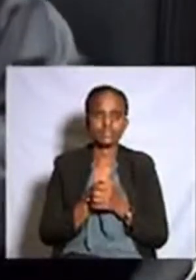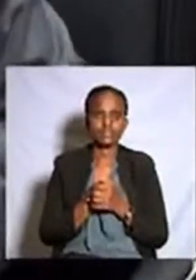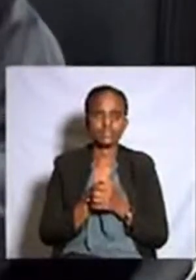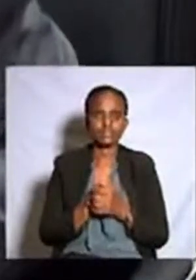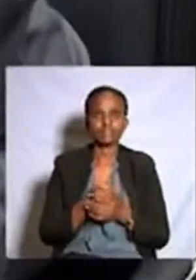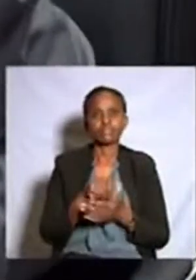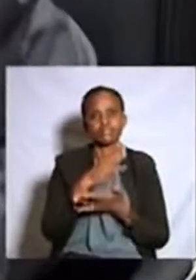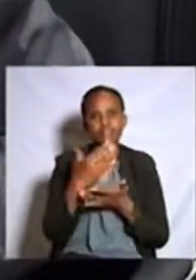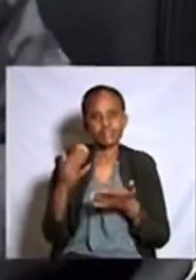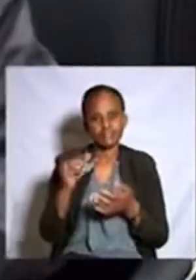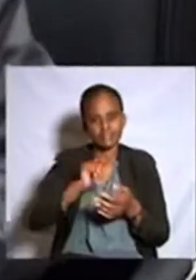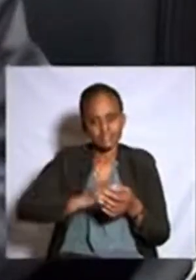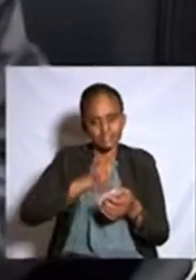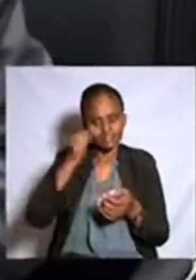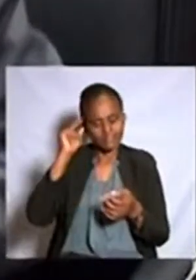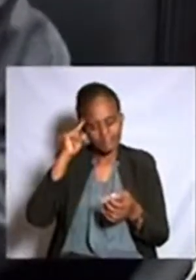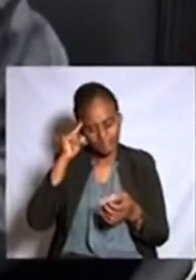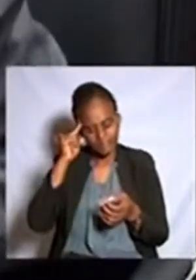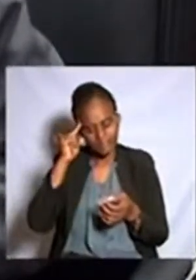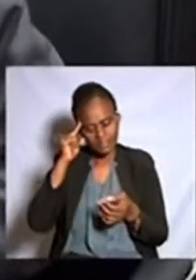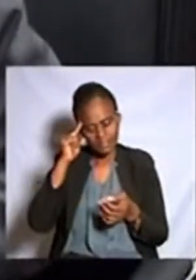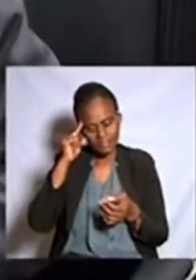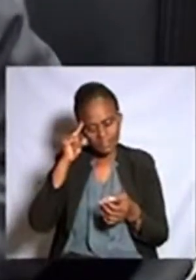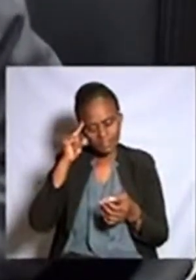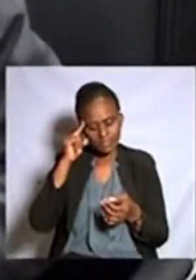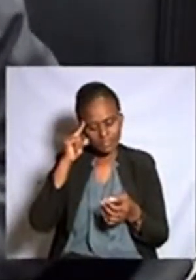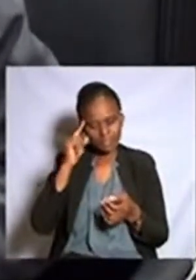It's something we thought was actually